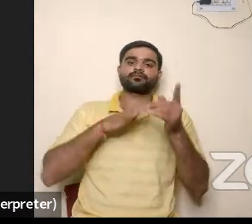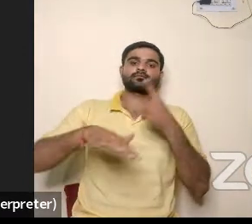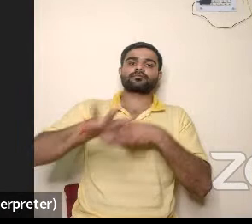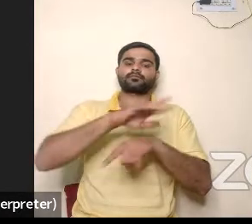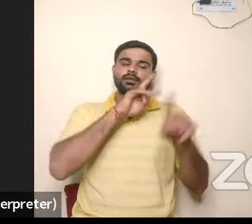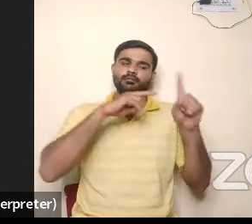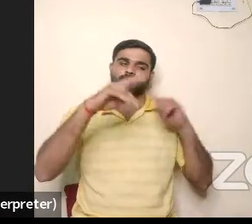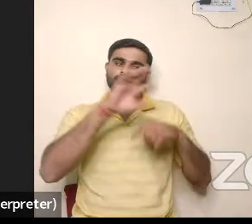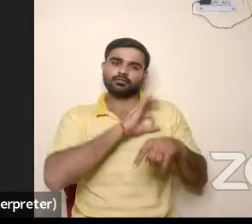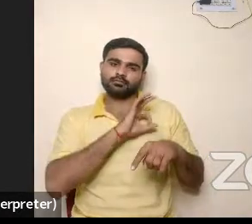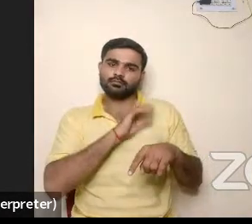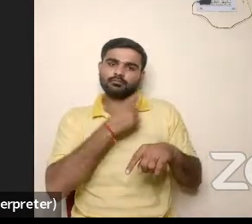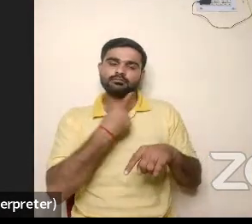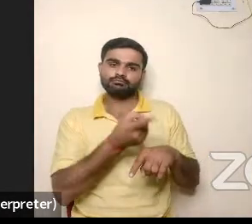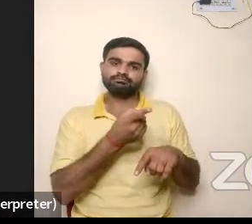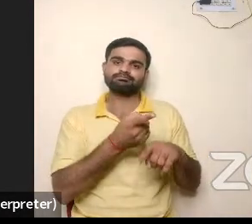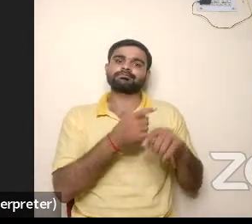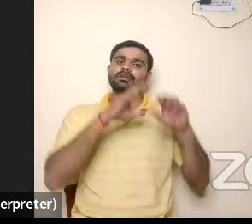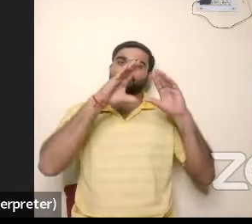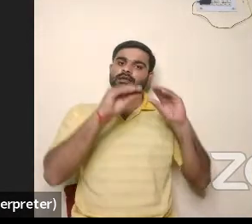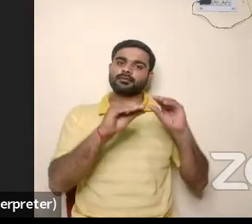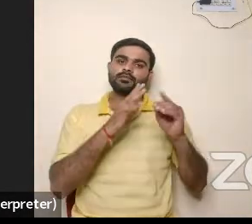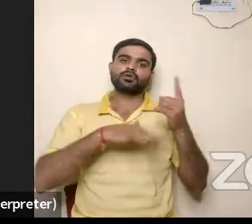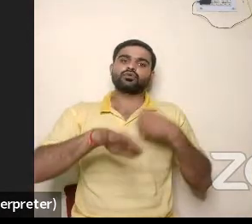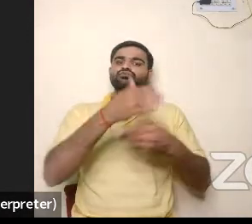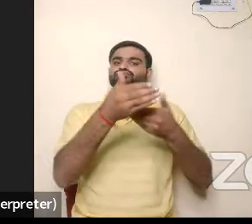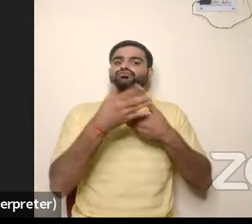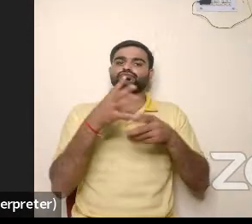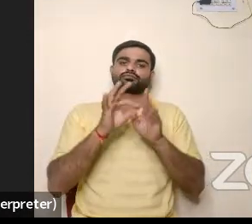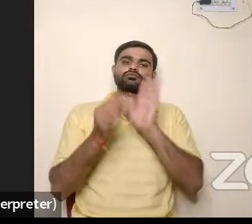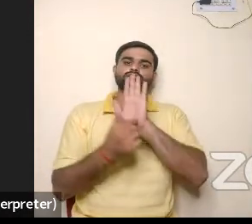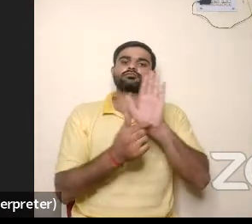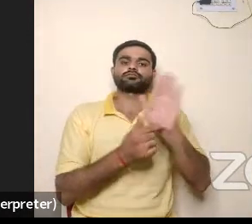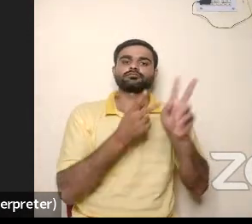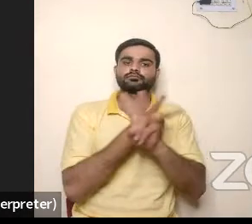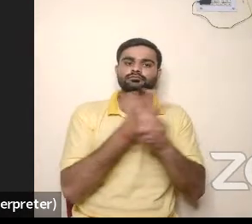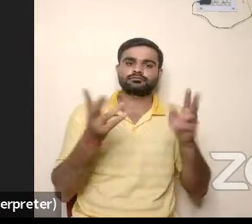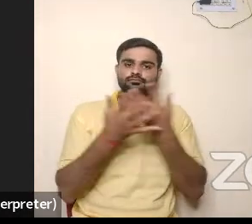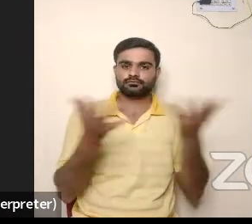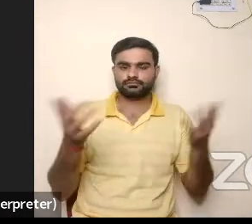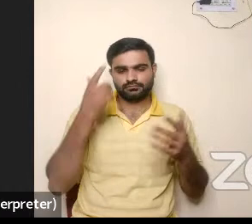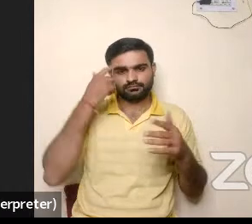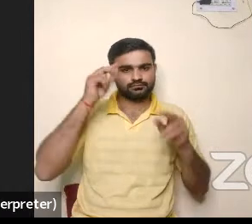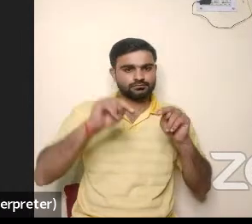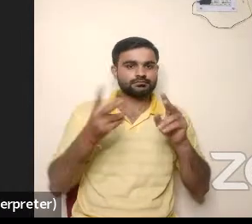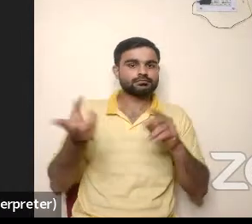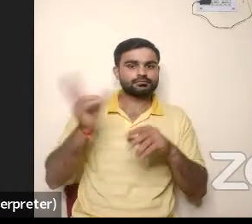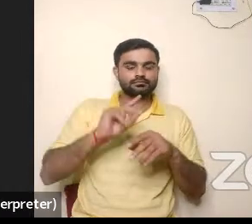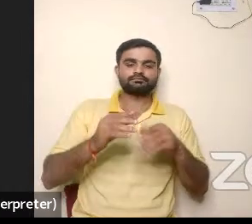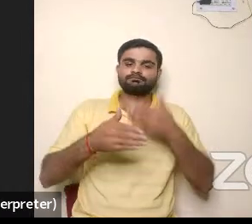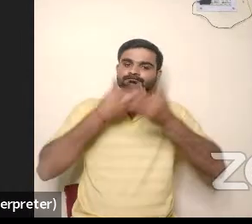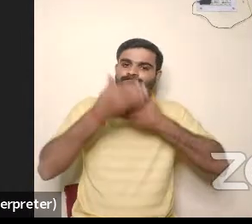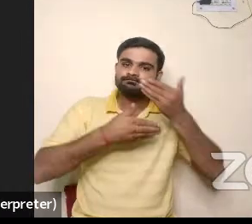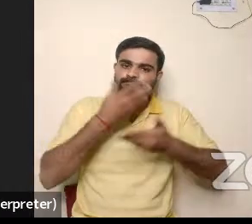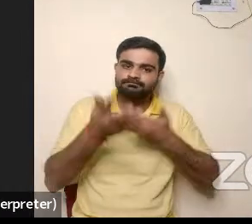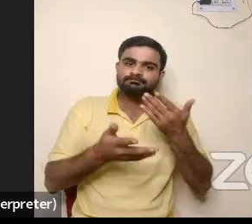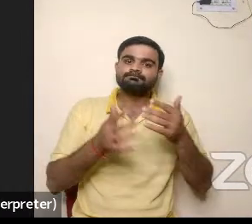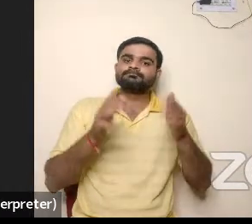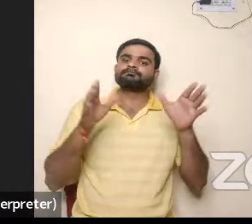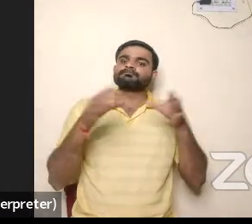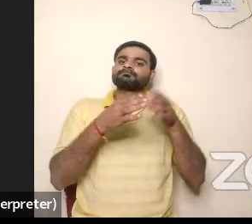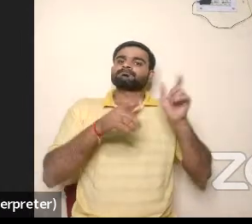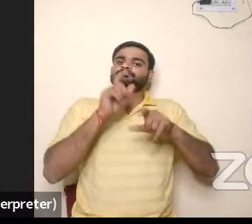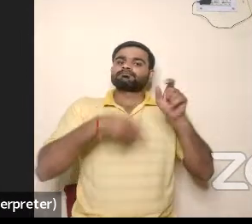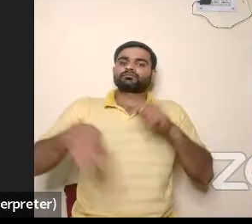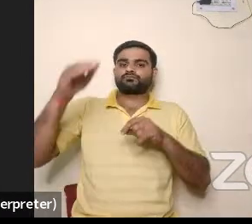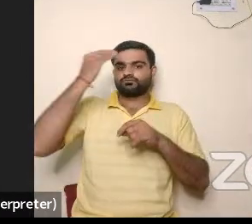viewers. If there's a less Yeah. viewers, then why we advertise our product? Yeah, so I think we need to really mobilize and leverage the people